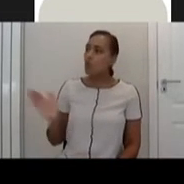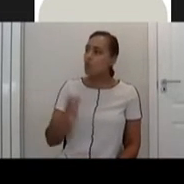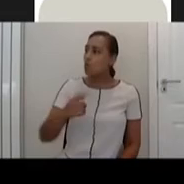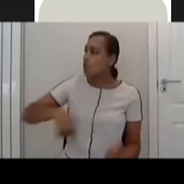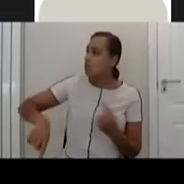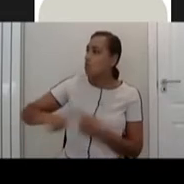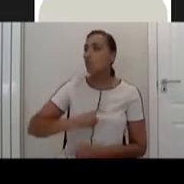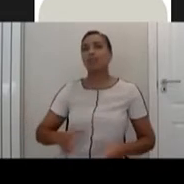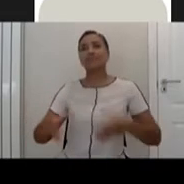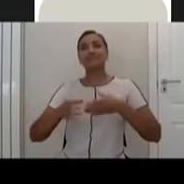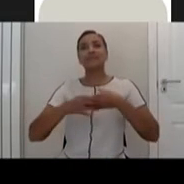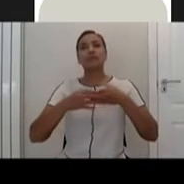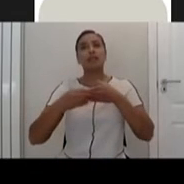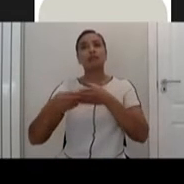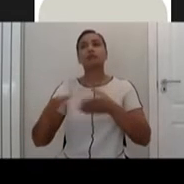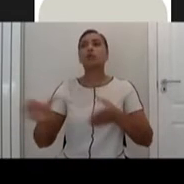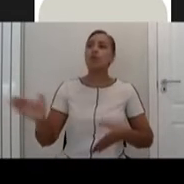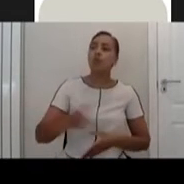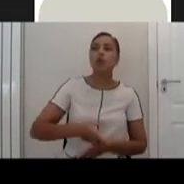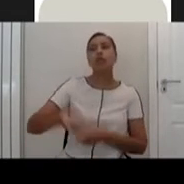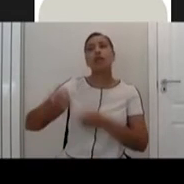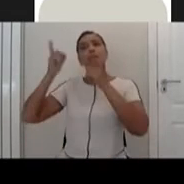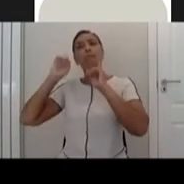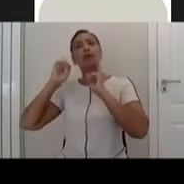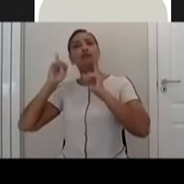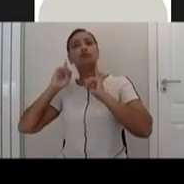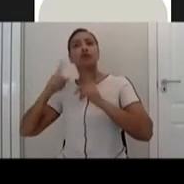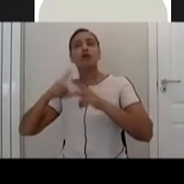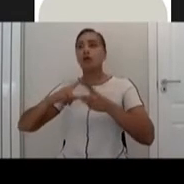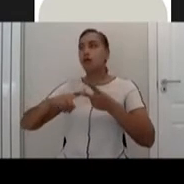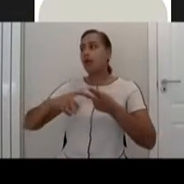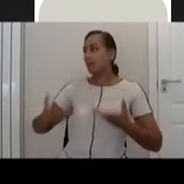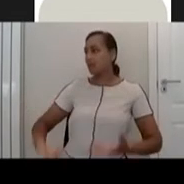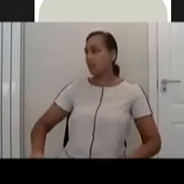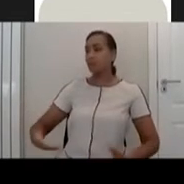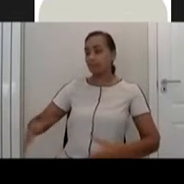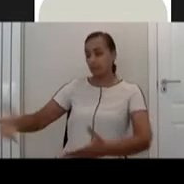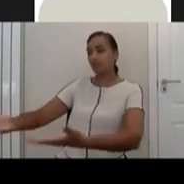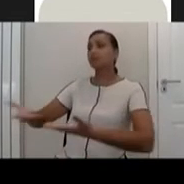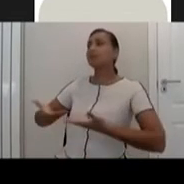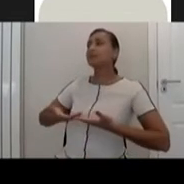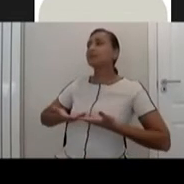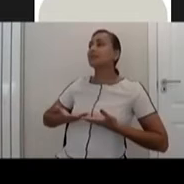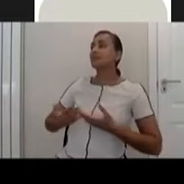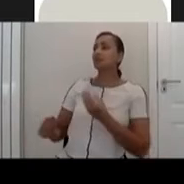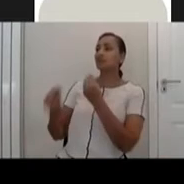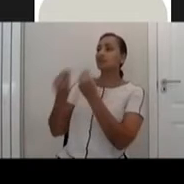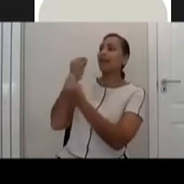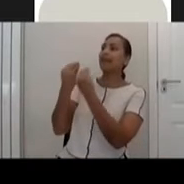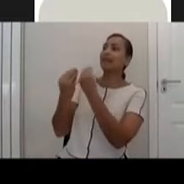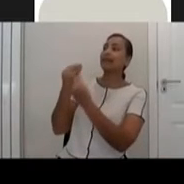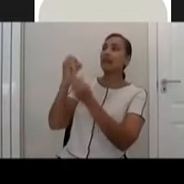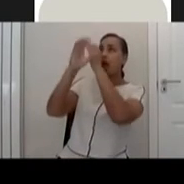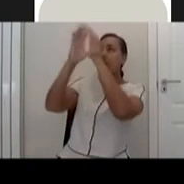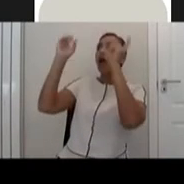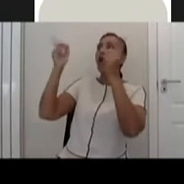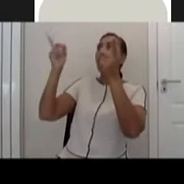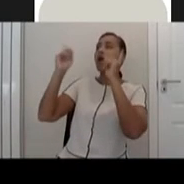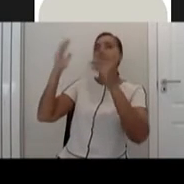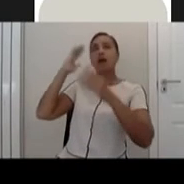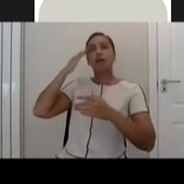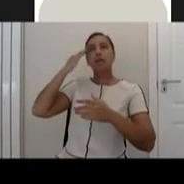and managers have or are in the process of receiving training around mental